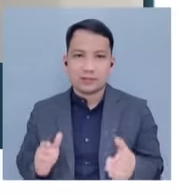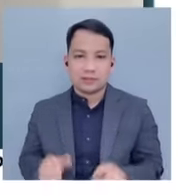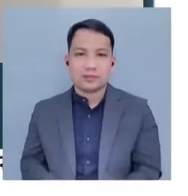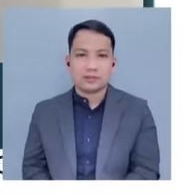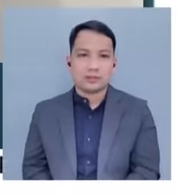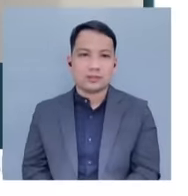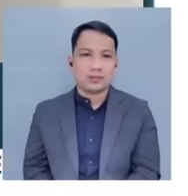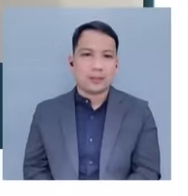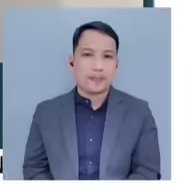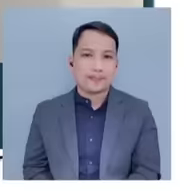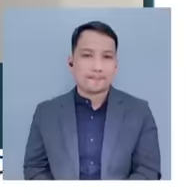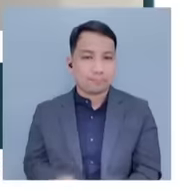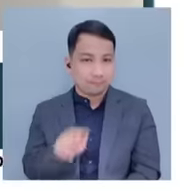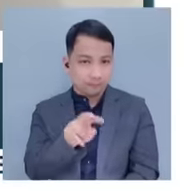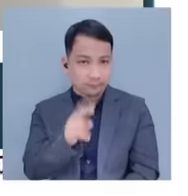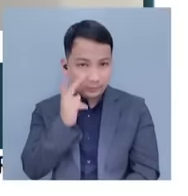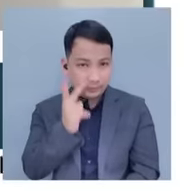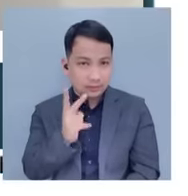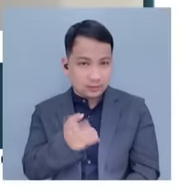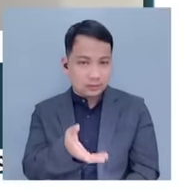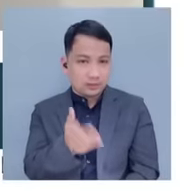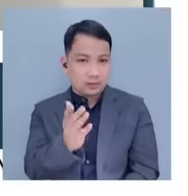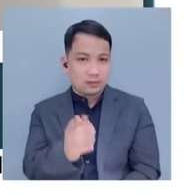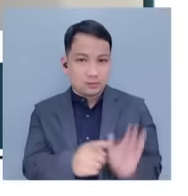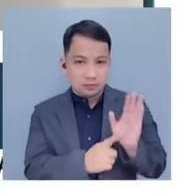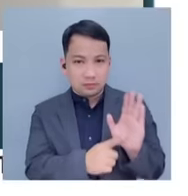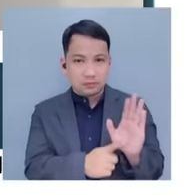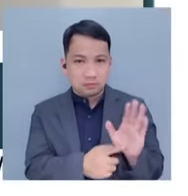in whatever way they can. They should